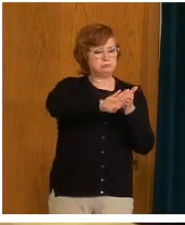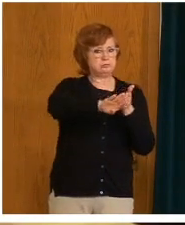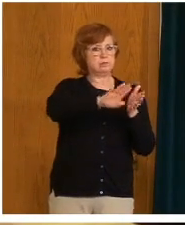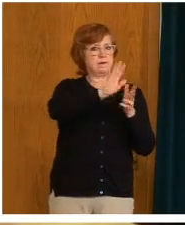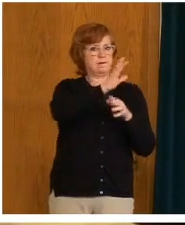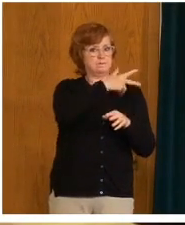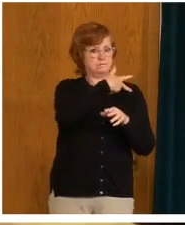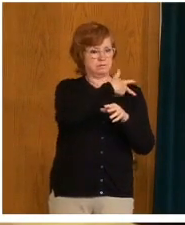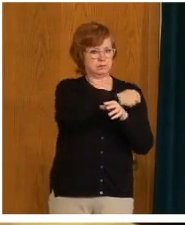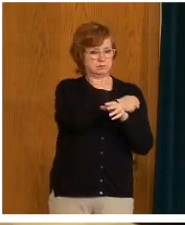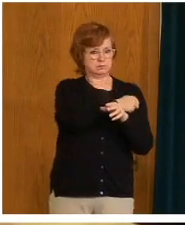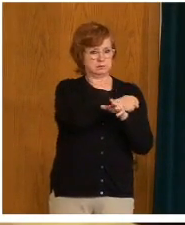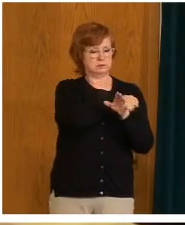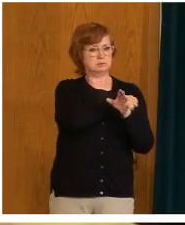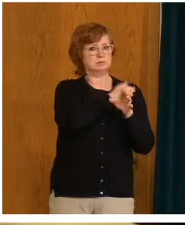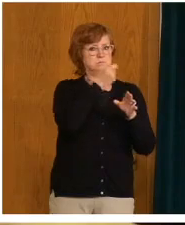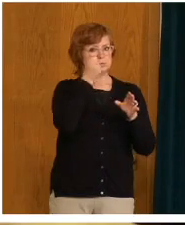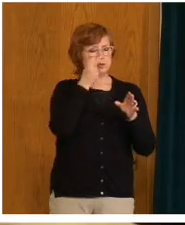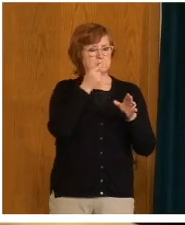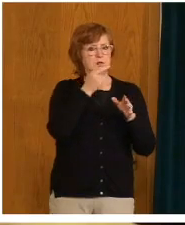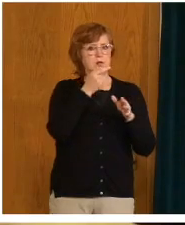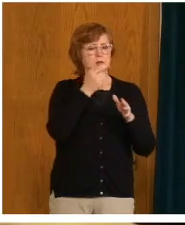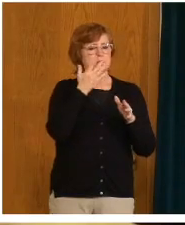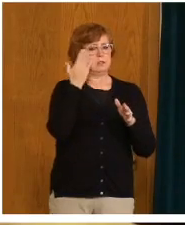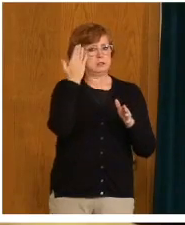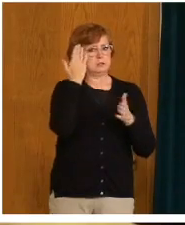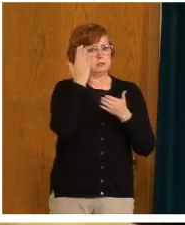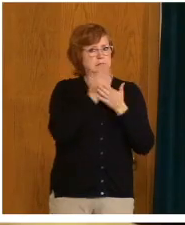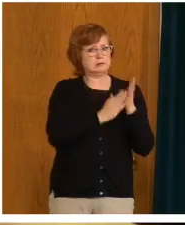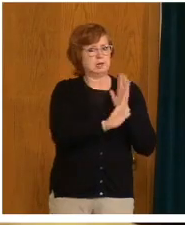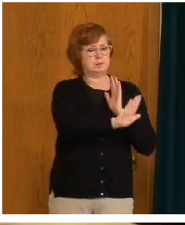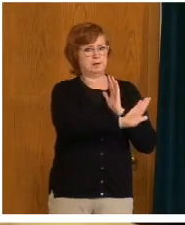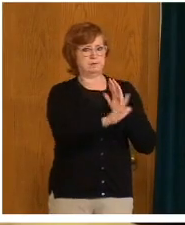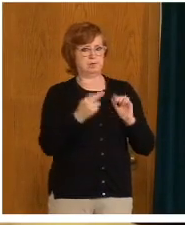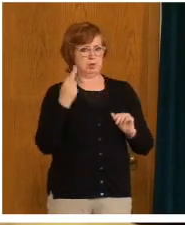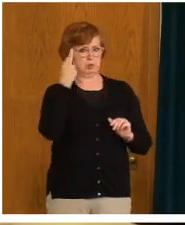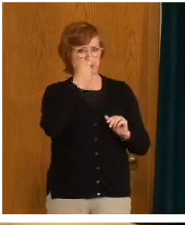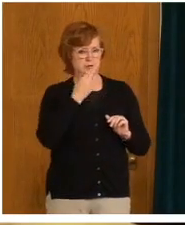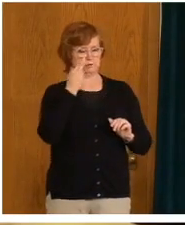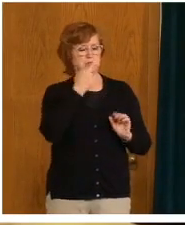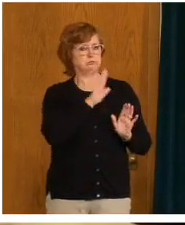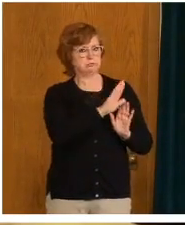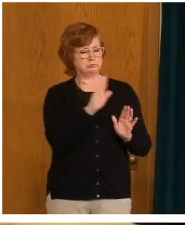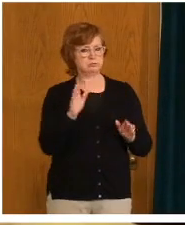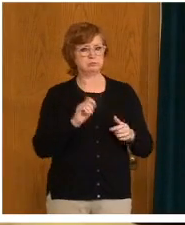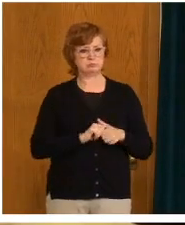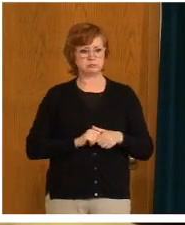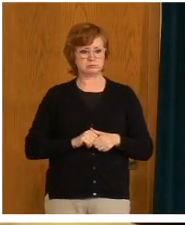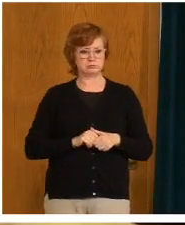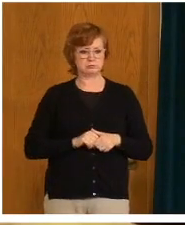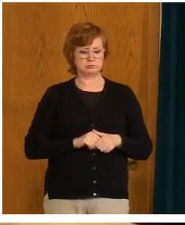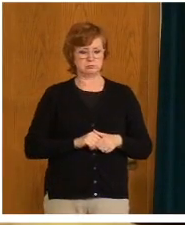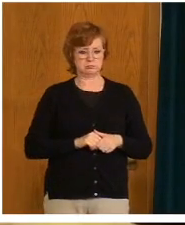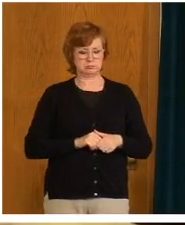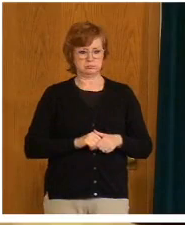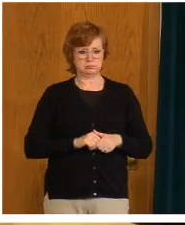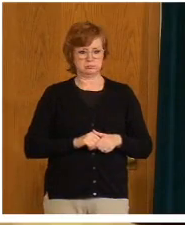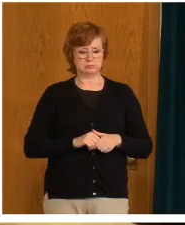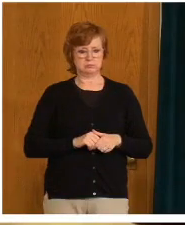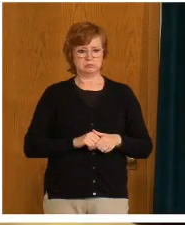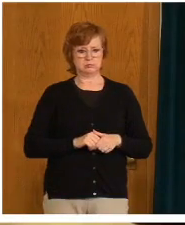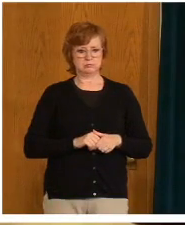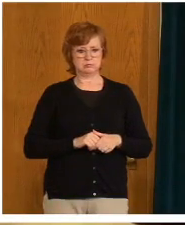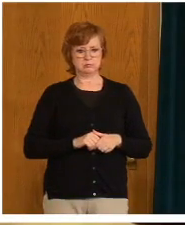that have not been vaccinated for some reason, and virtually all of our hospitalizations as well. But they may